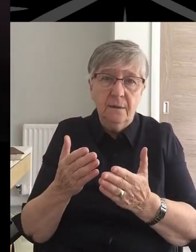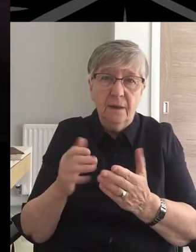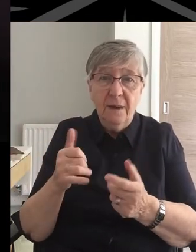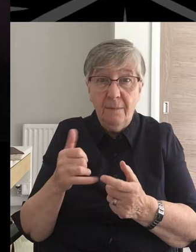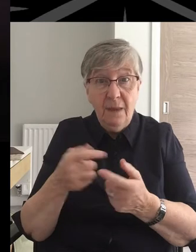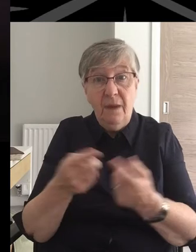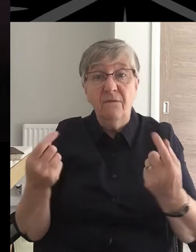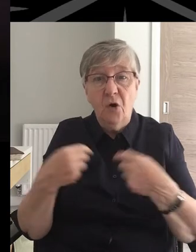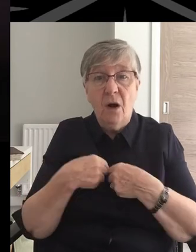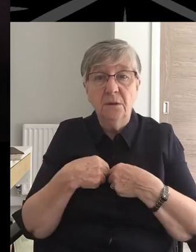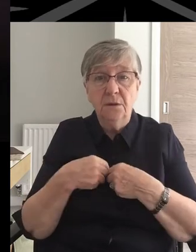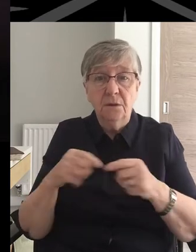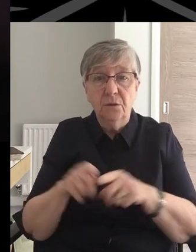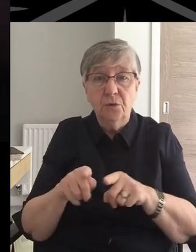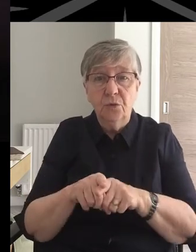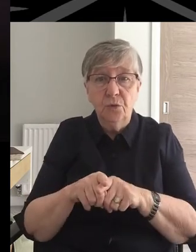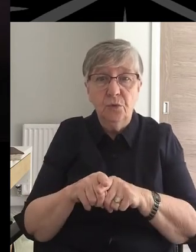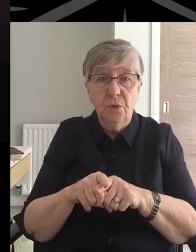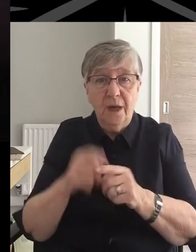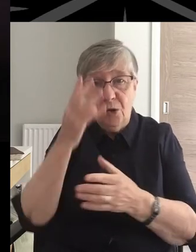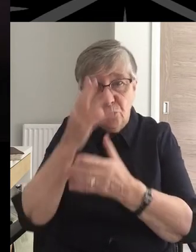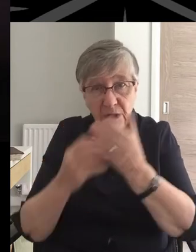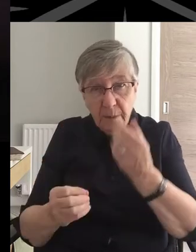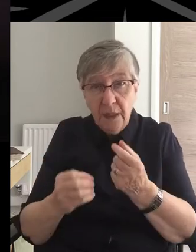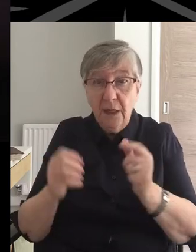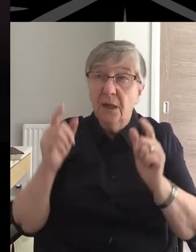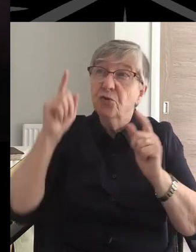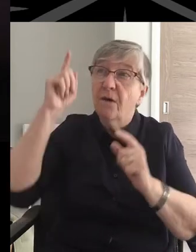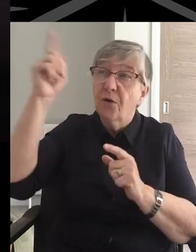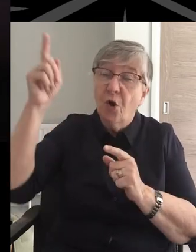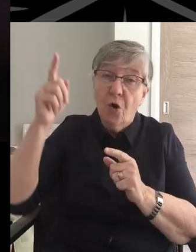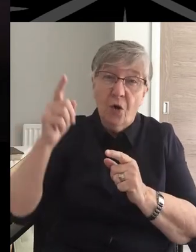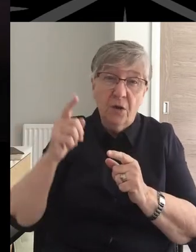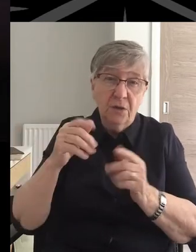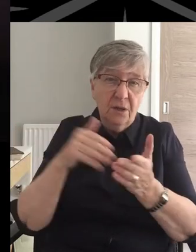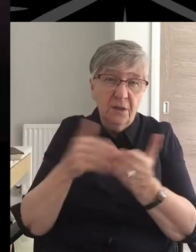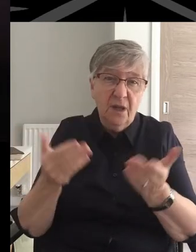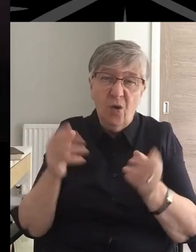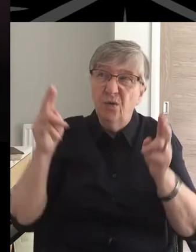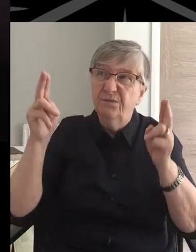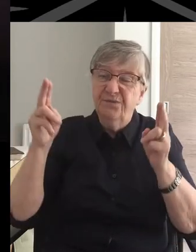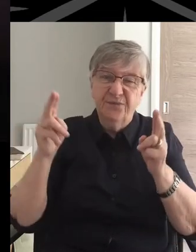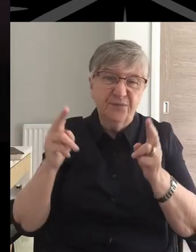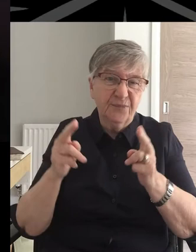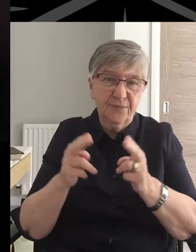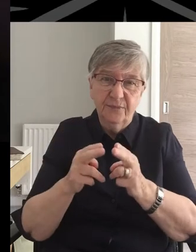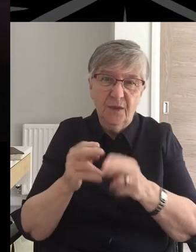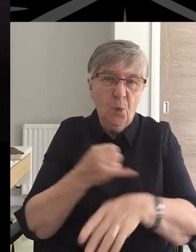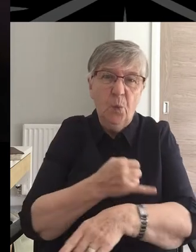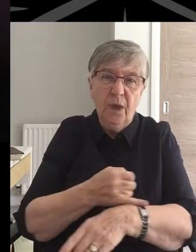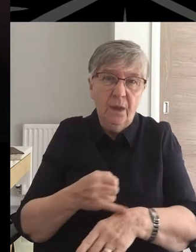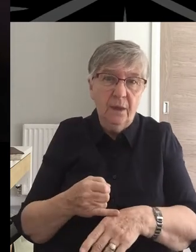Maybe for us too, our experience of the Lord has become too faint and too weak.